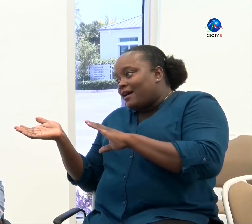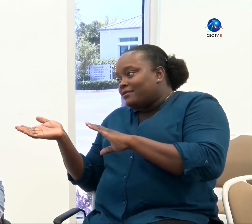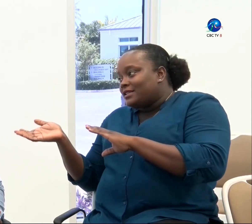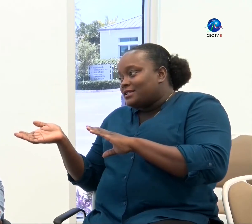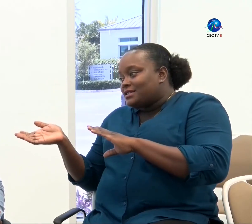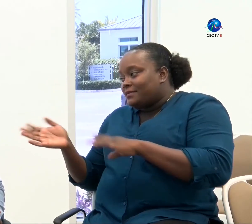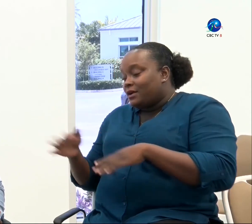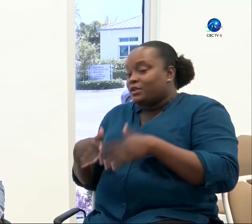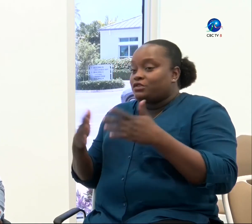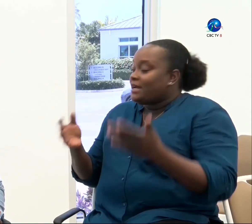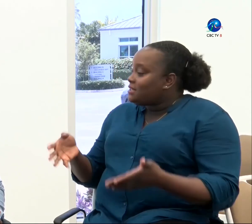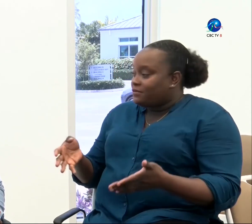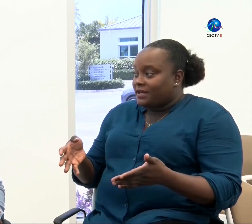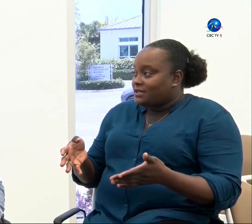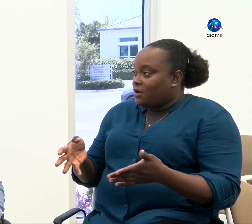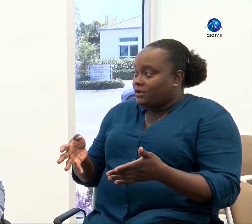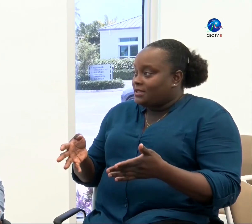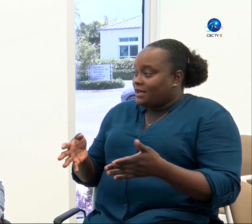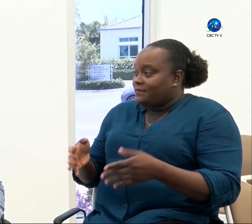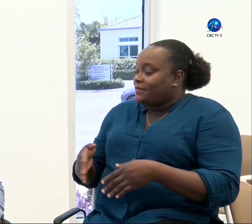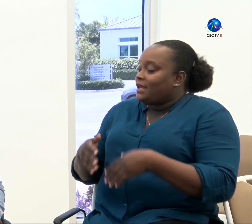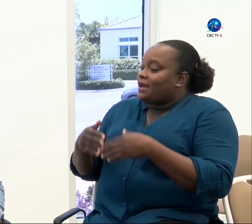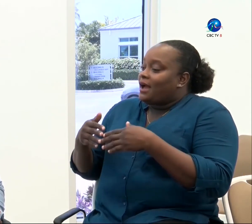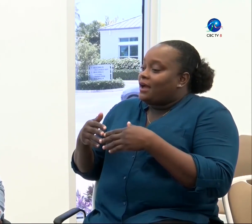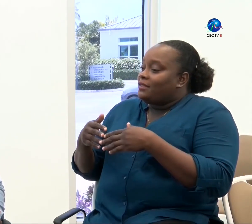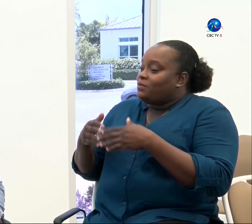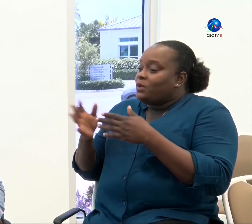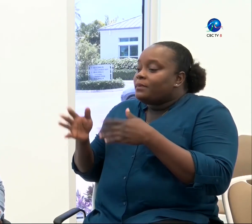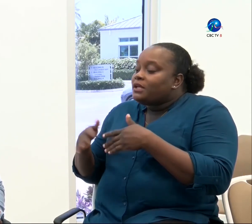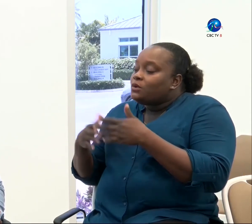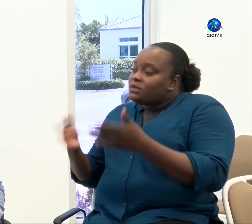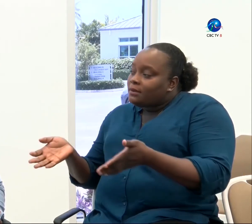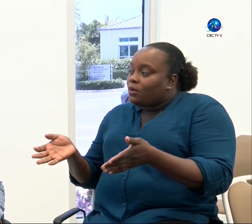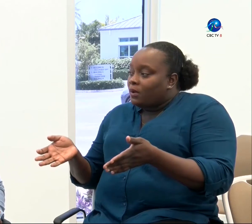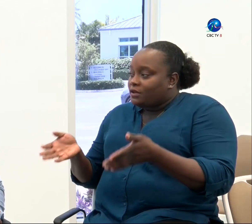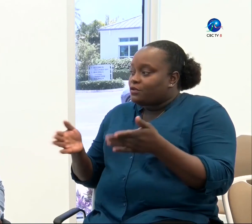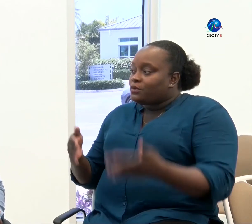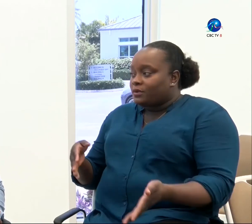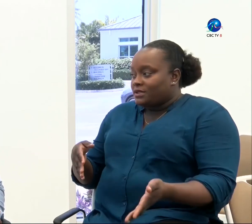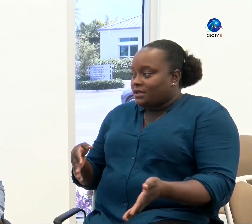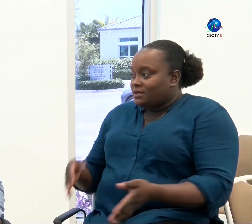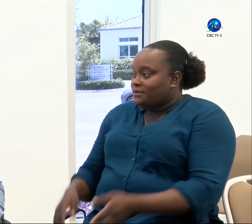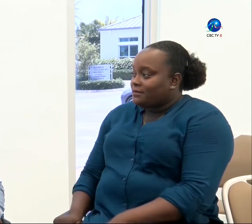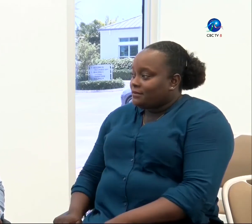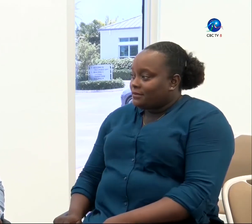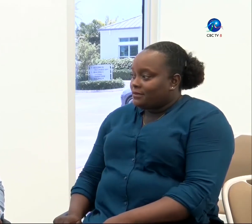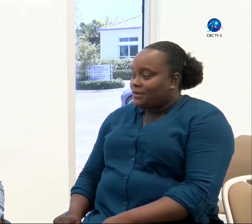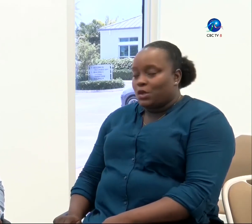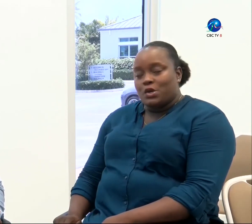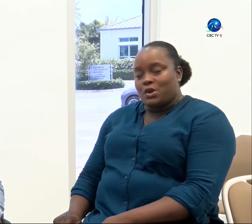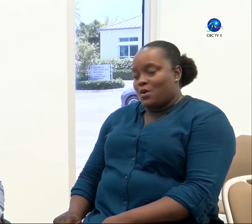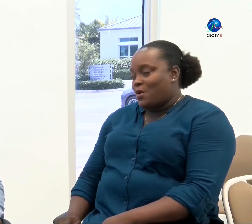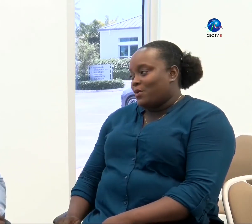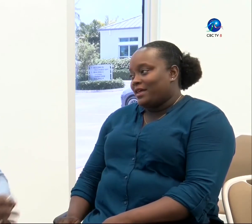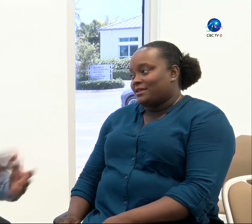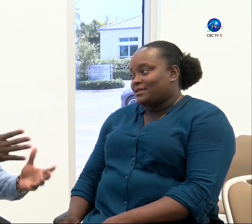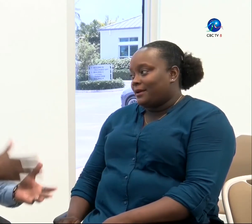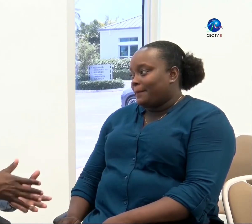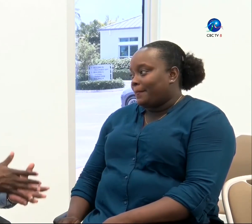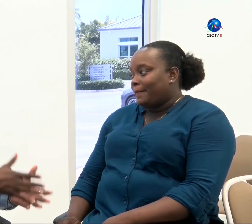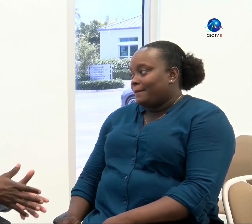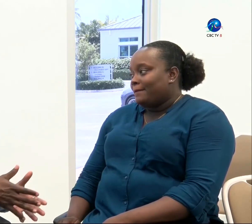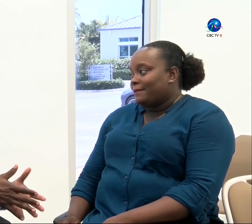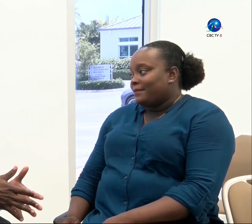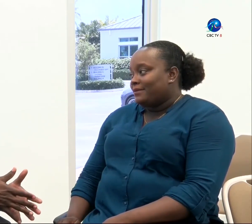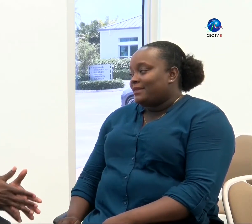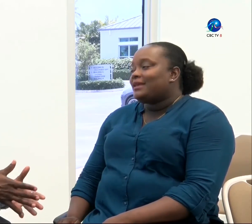we would have in the system that we're trying to fix all the time, we will be losing more water through those leaks. That is not helping the situation either. No, and then there's